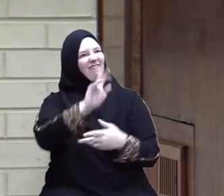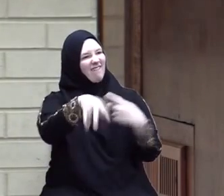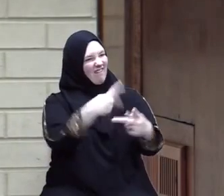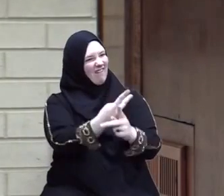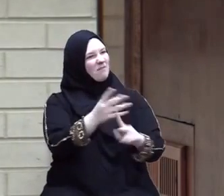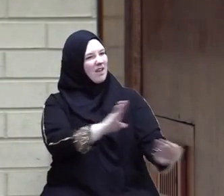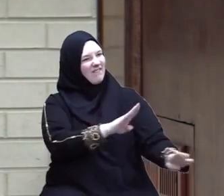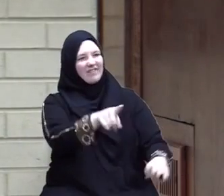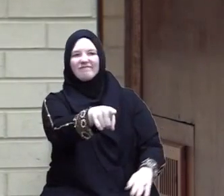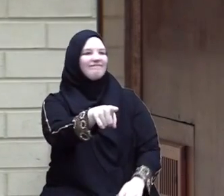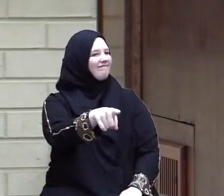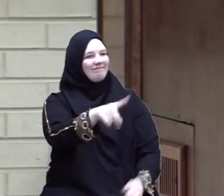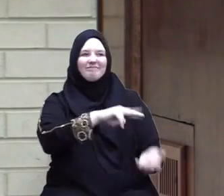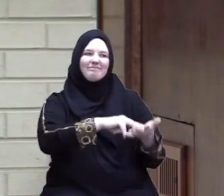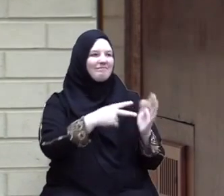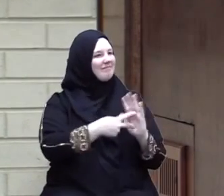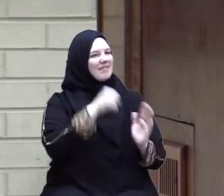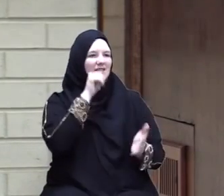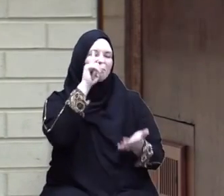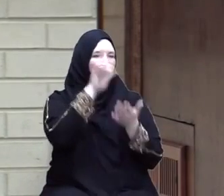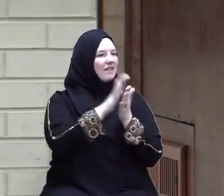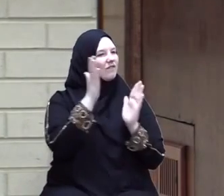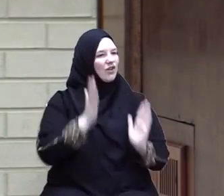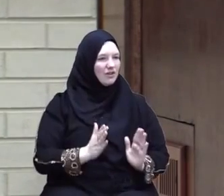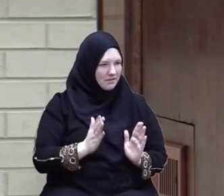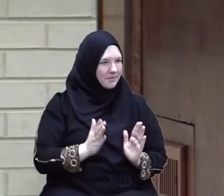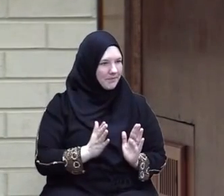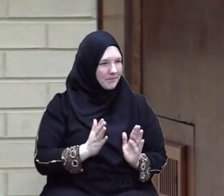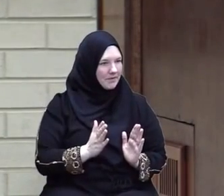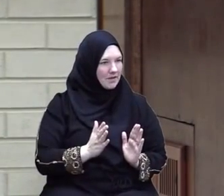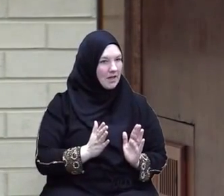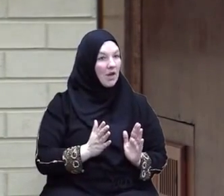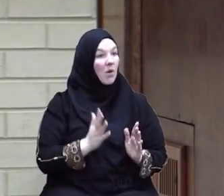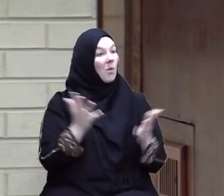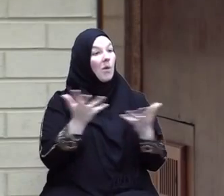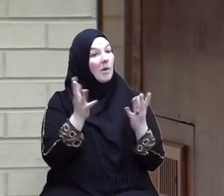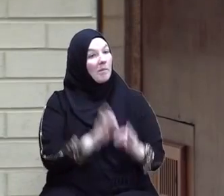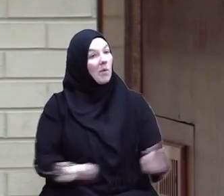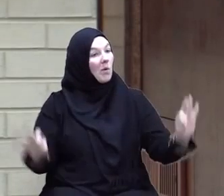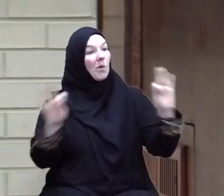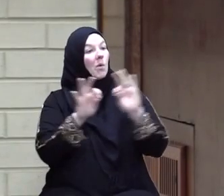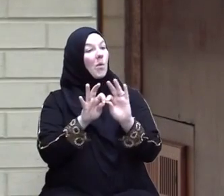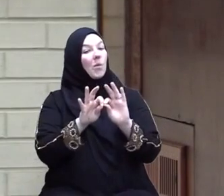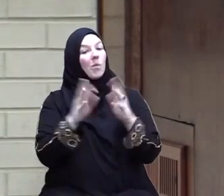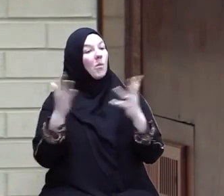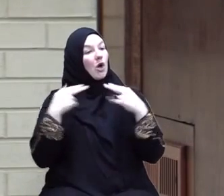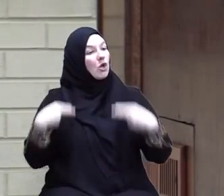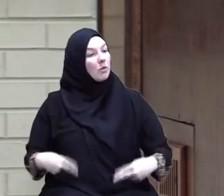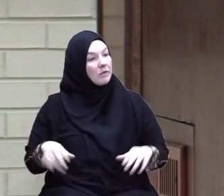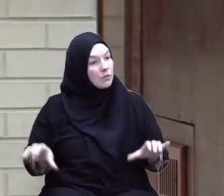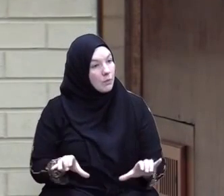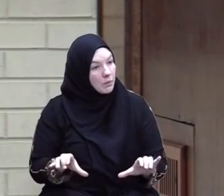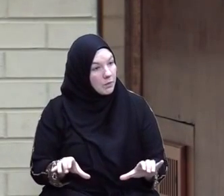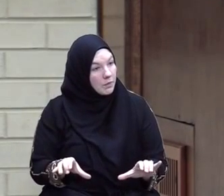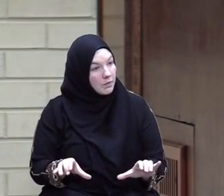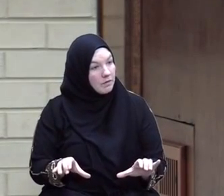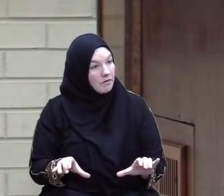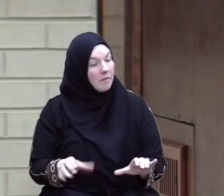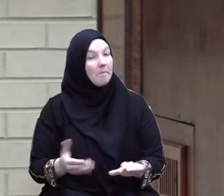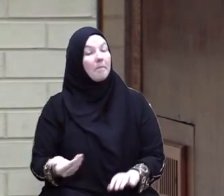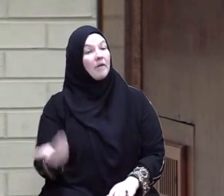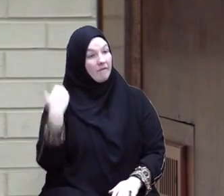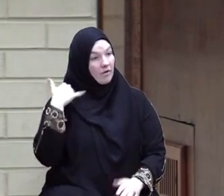What matters most for every human being is what they do. Definitely, before that, it